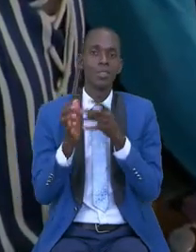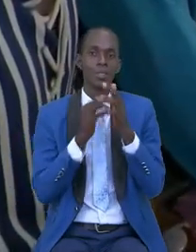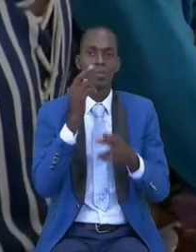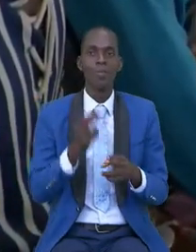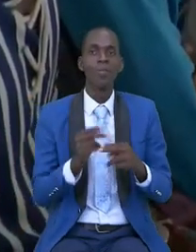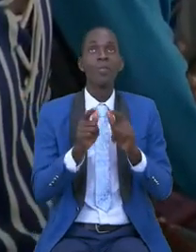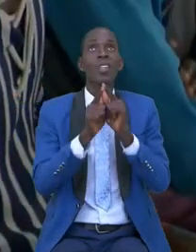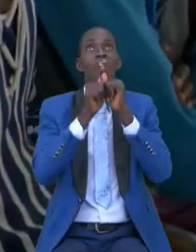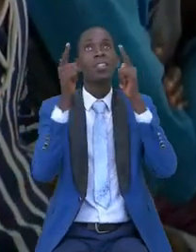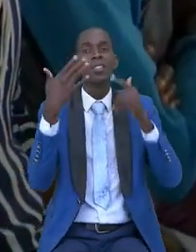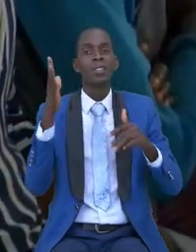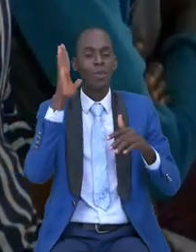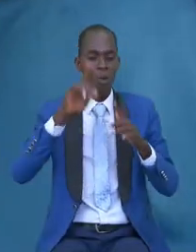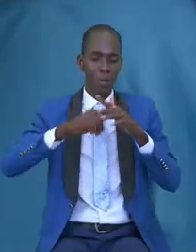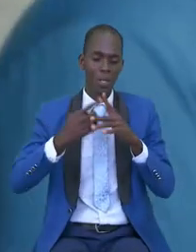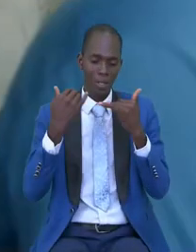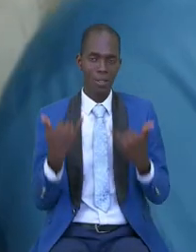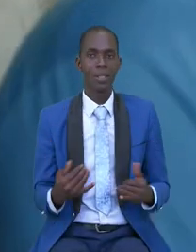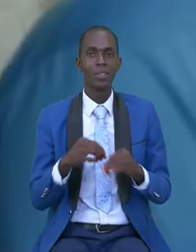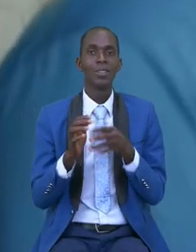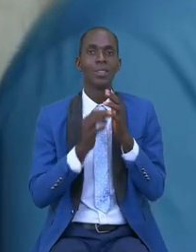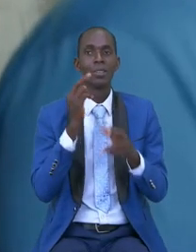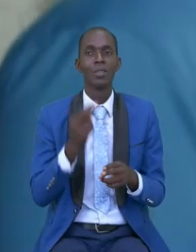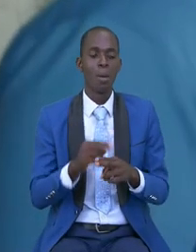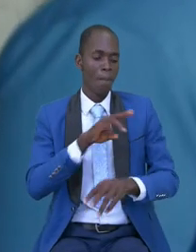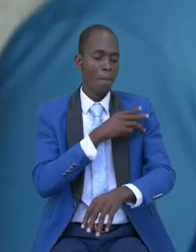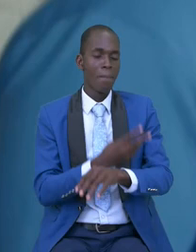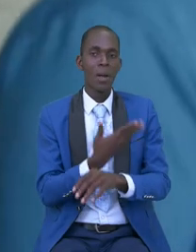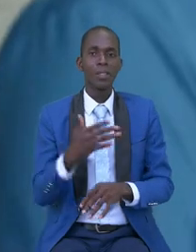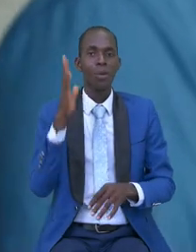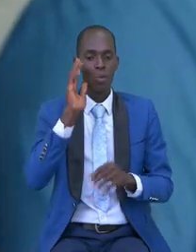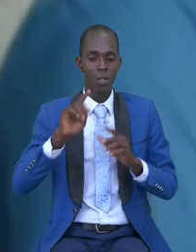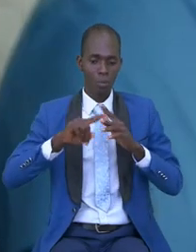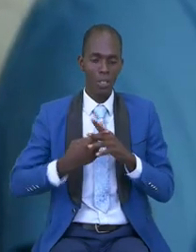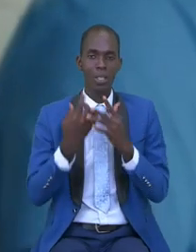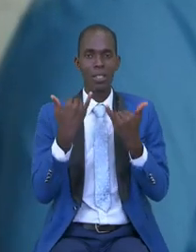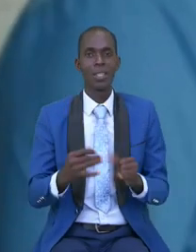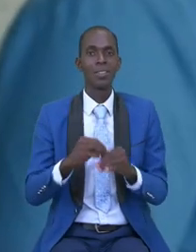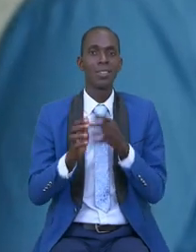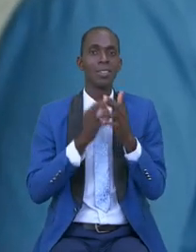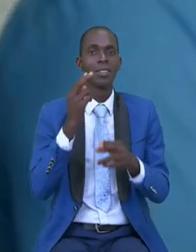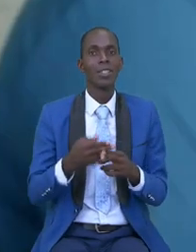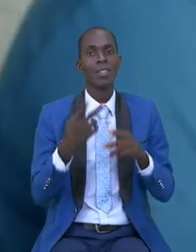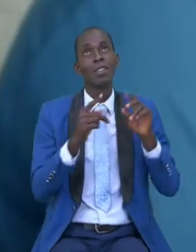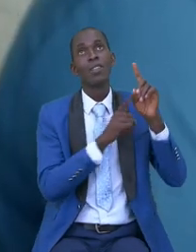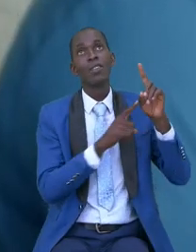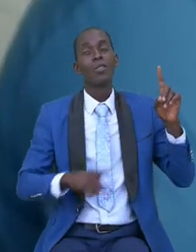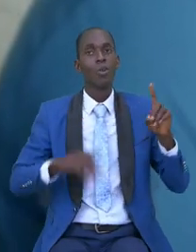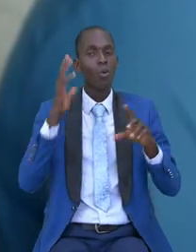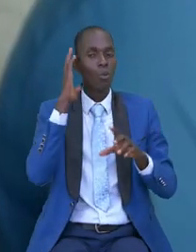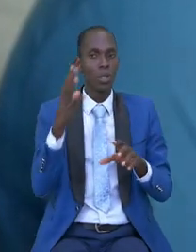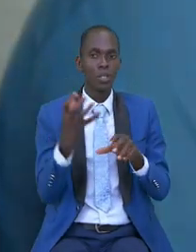Great things will begin now. Mighty things will begin now. The Lord will take